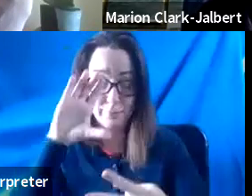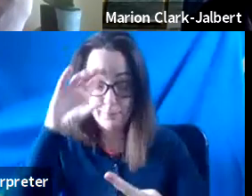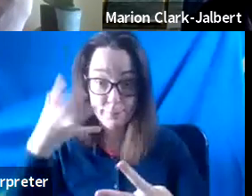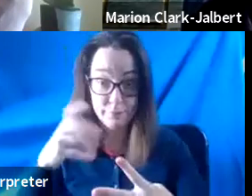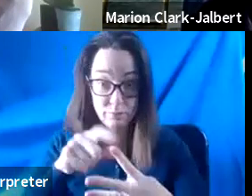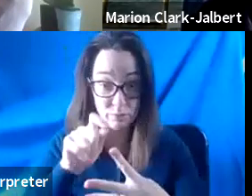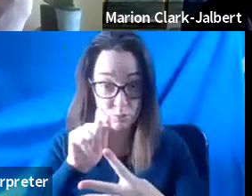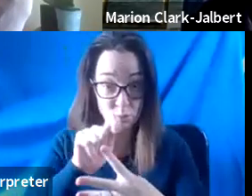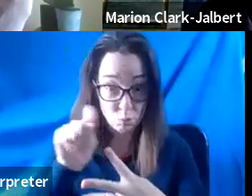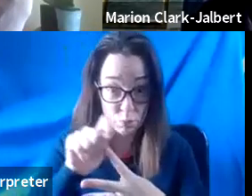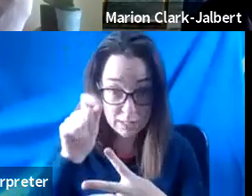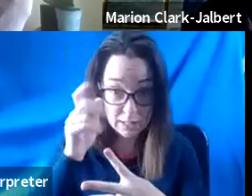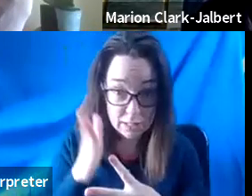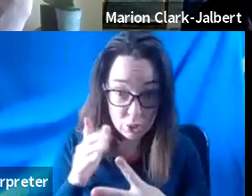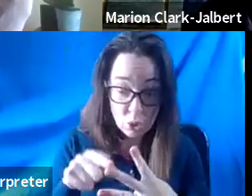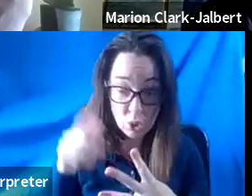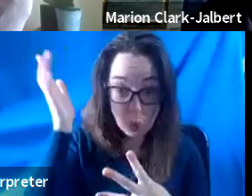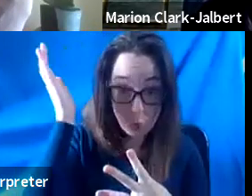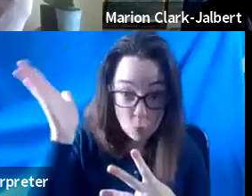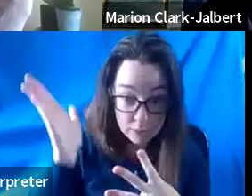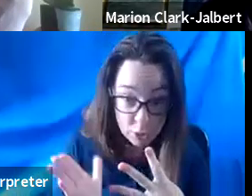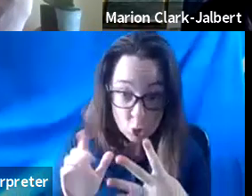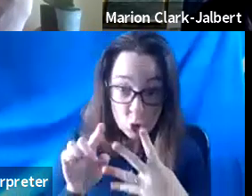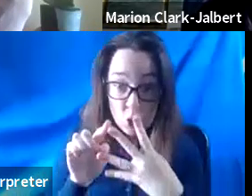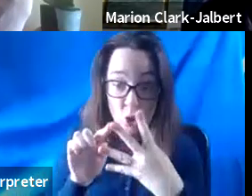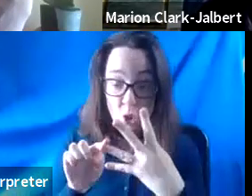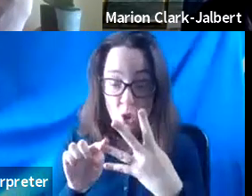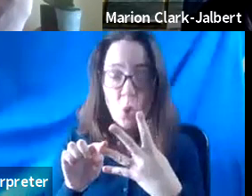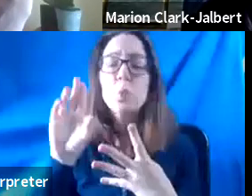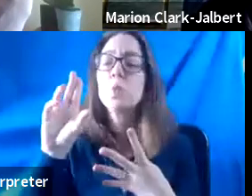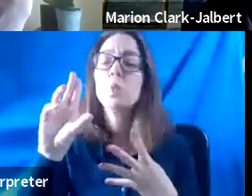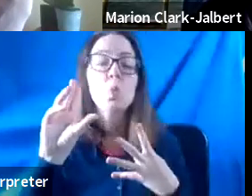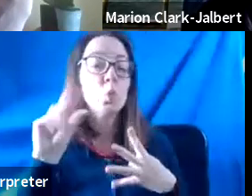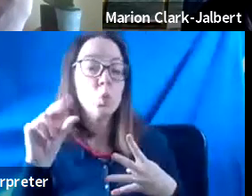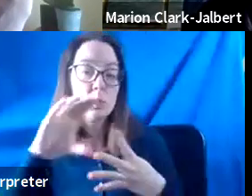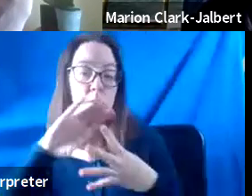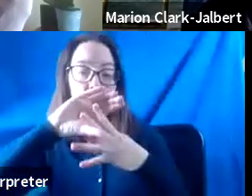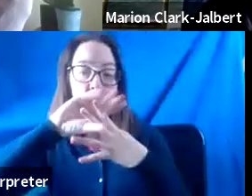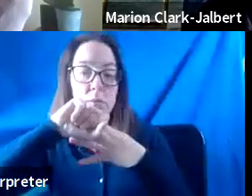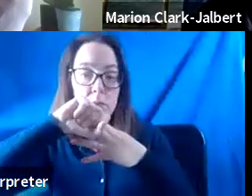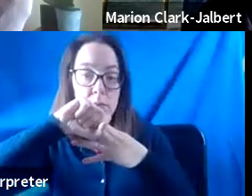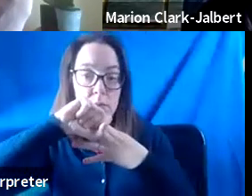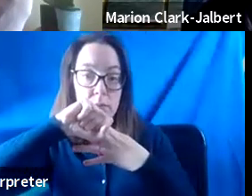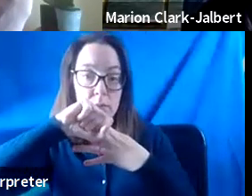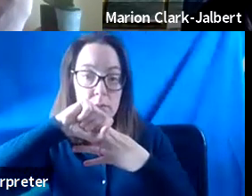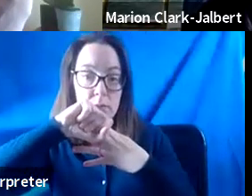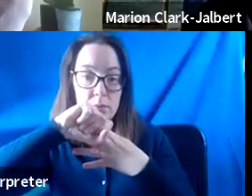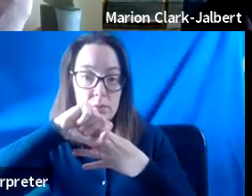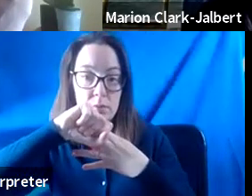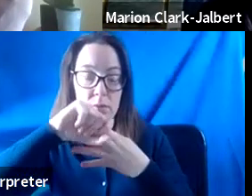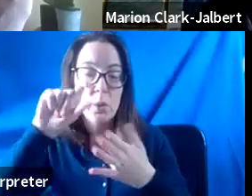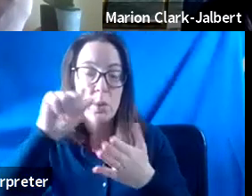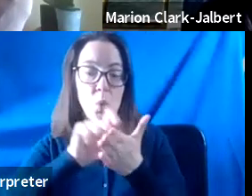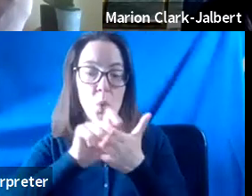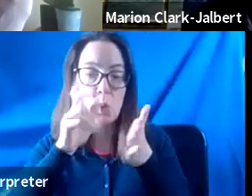group coach facilitator. I think the note taker and the presenter may have to be the same person unless the note taker has